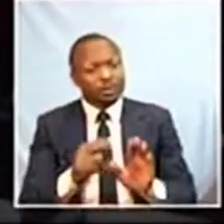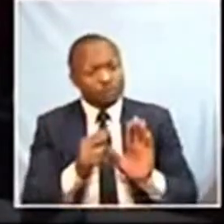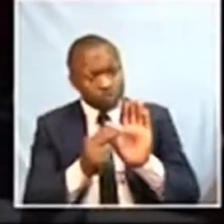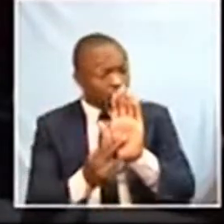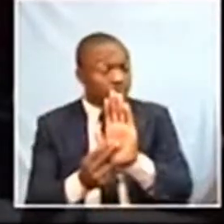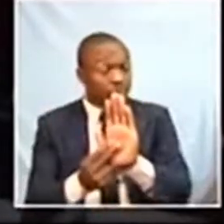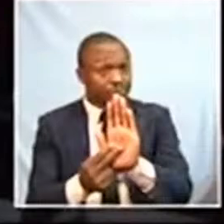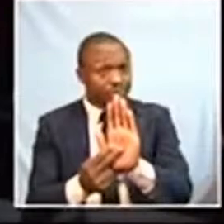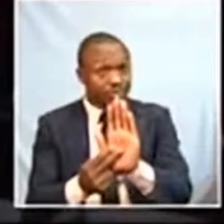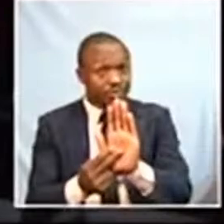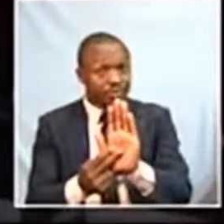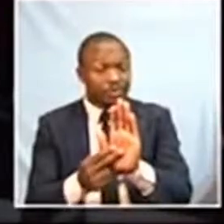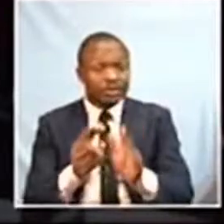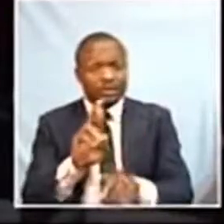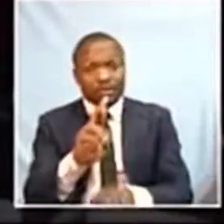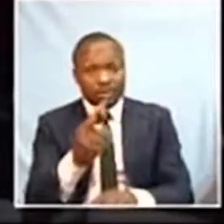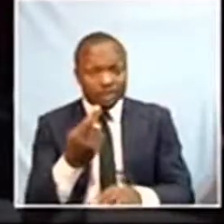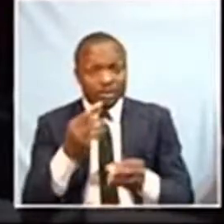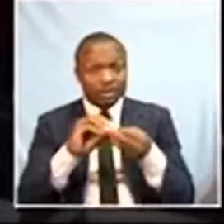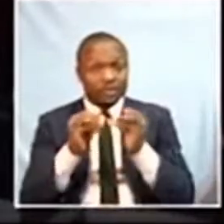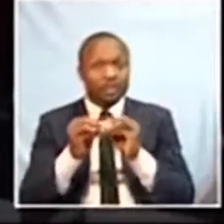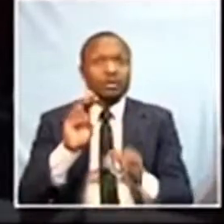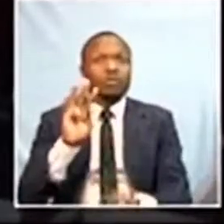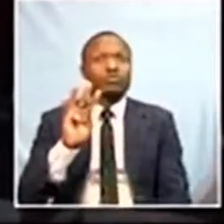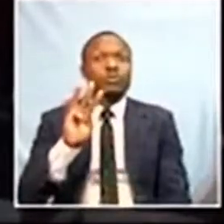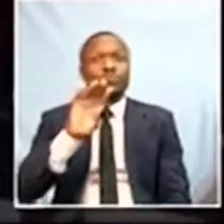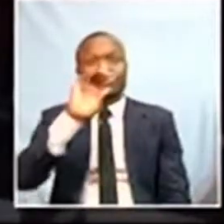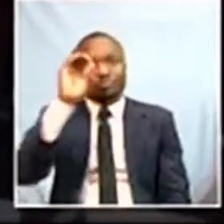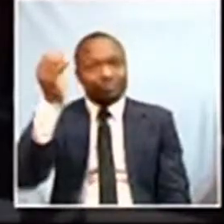representing a recovery rate of 4%,